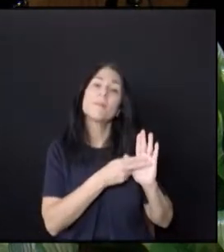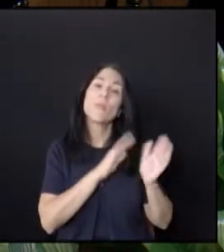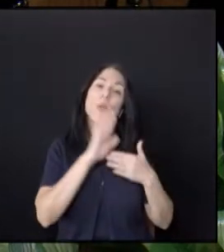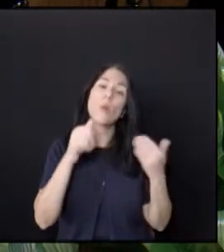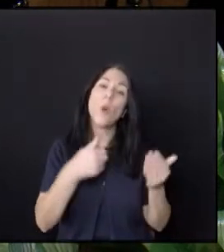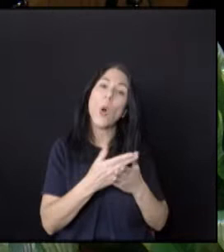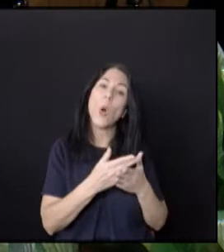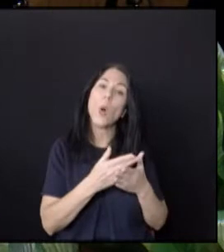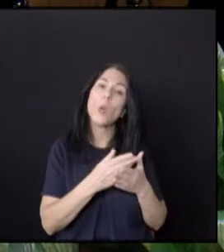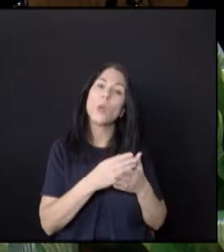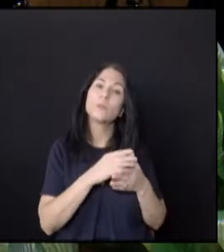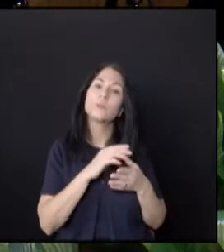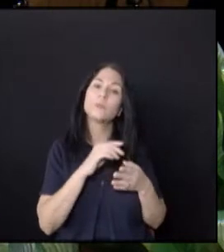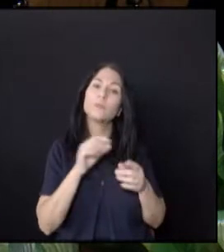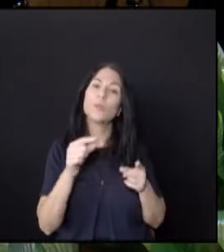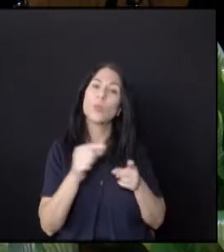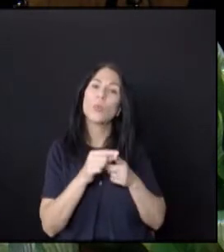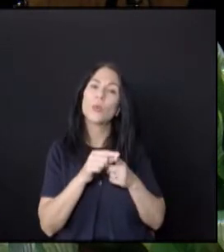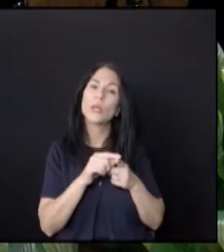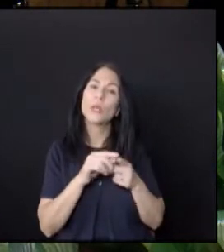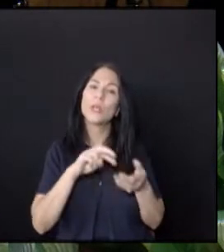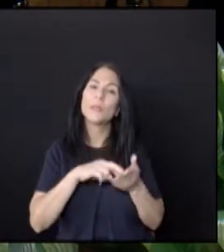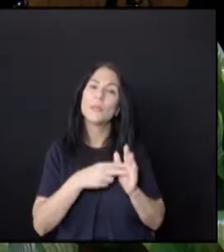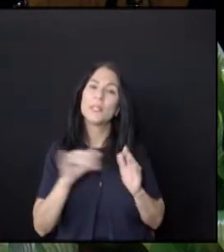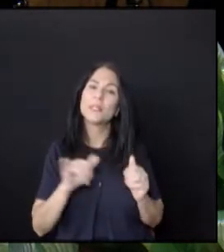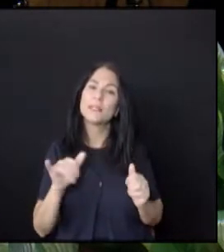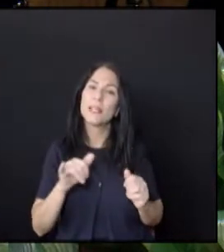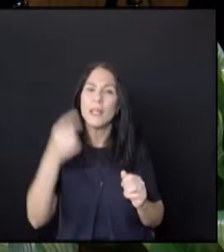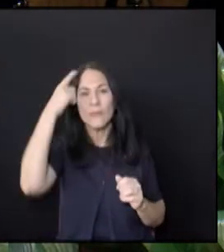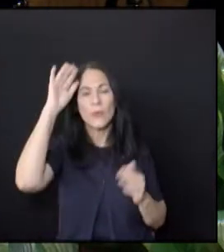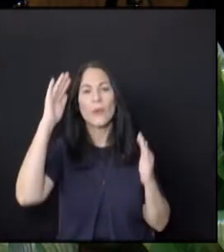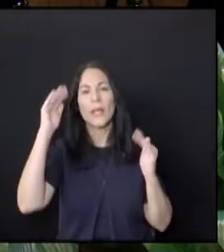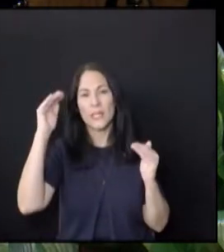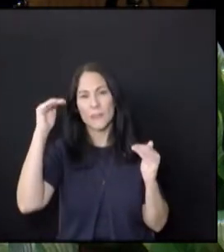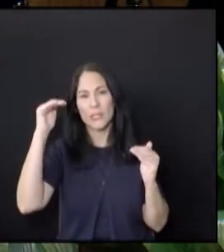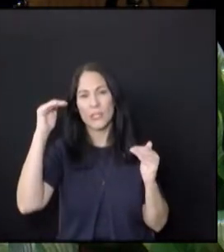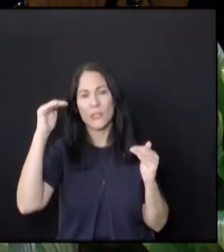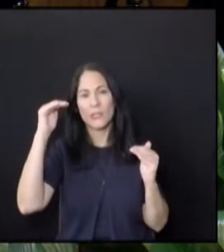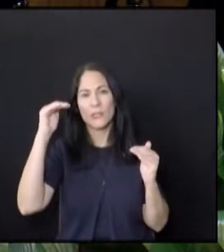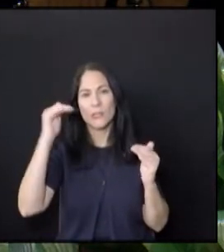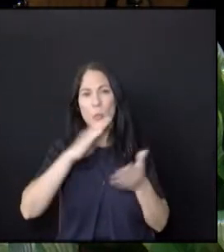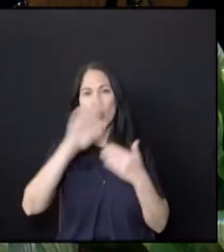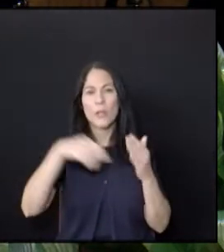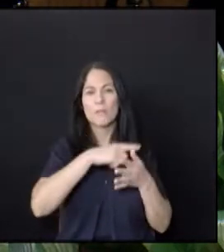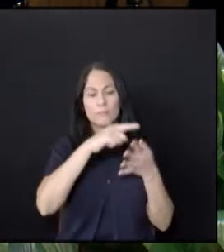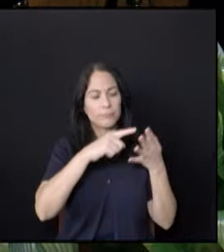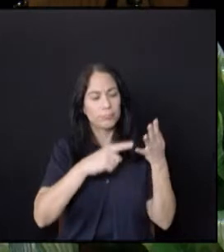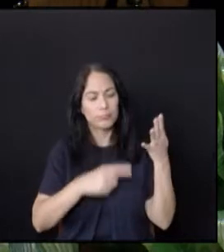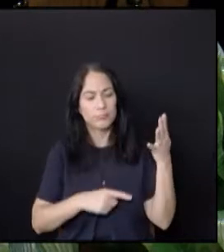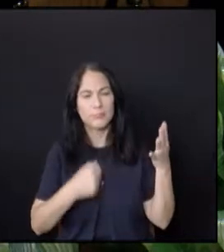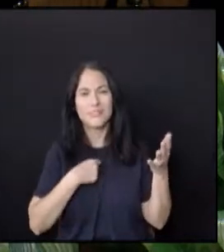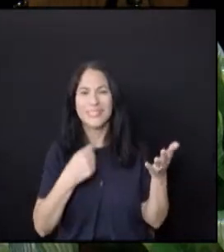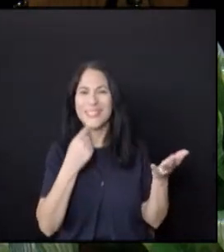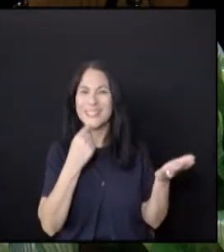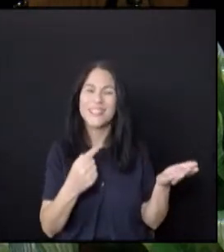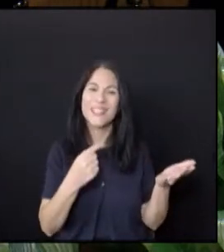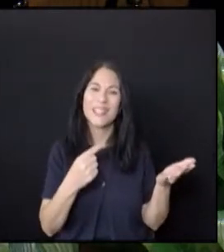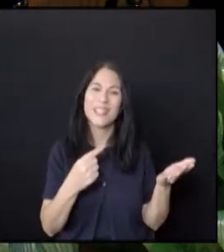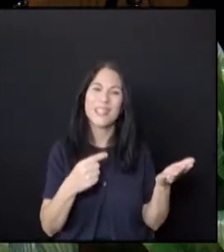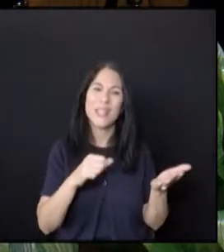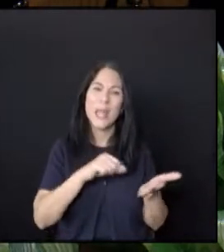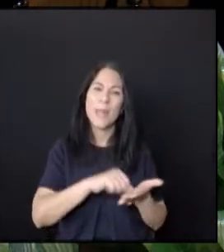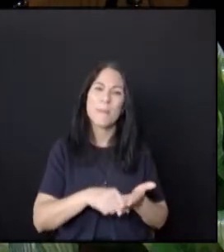simply synonyms for expectations? All these terms I just mentioned, they imply that